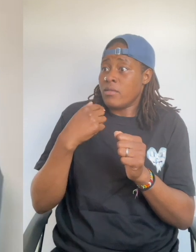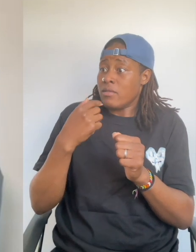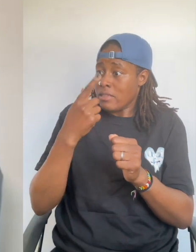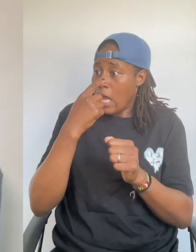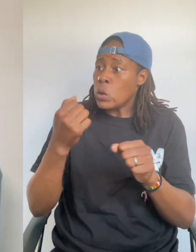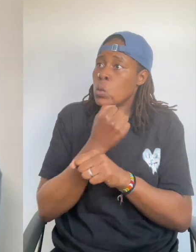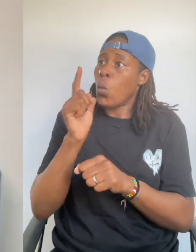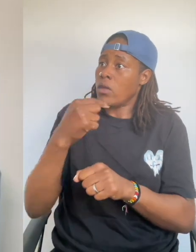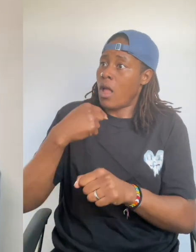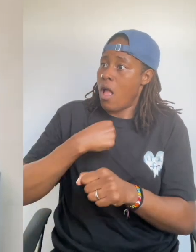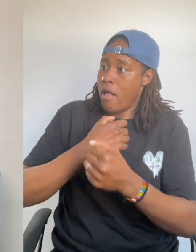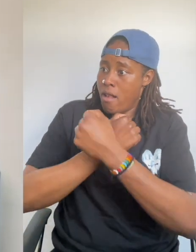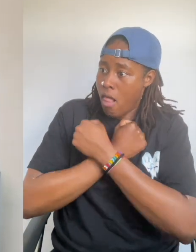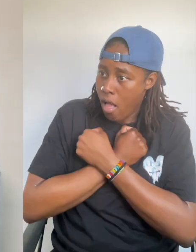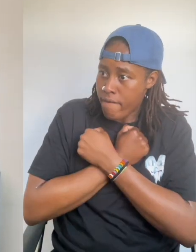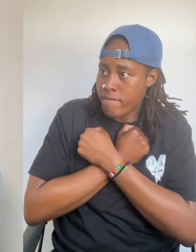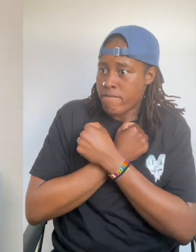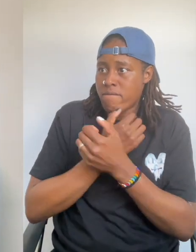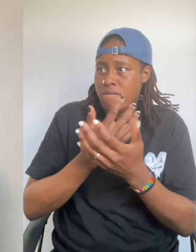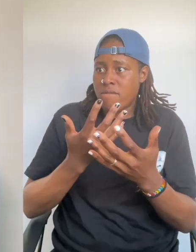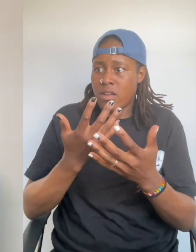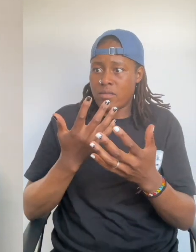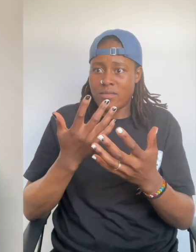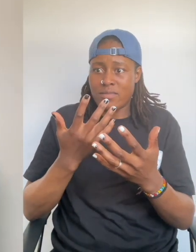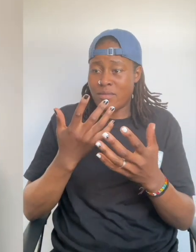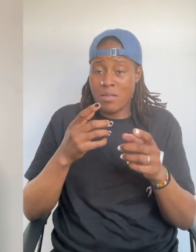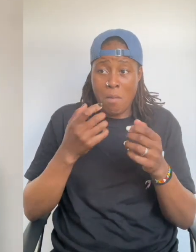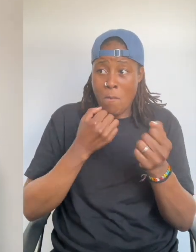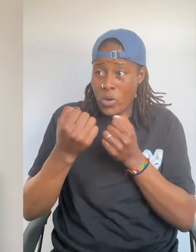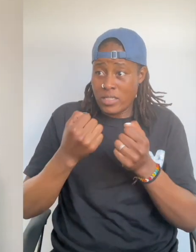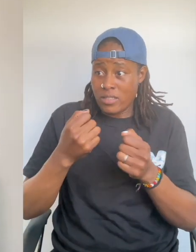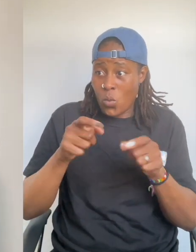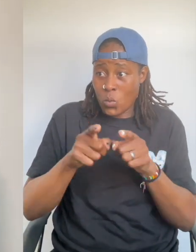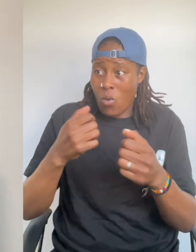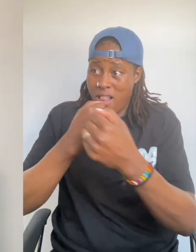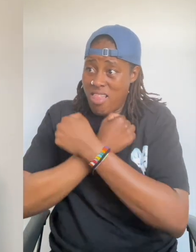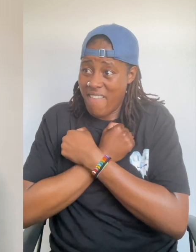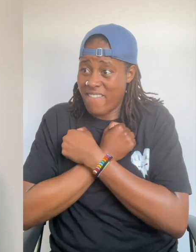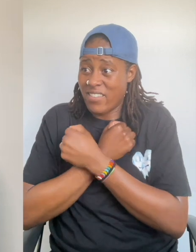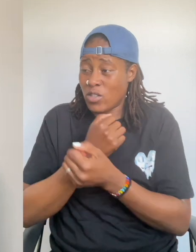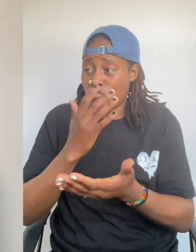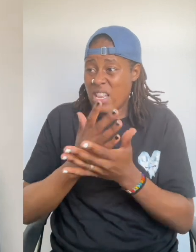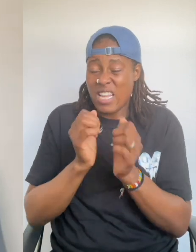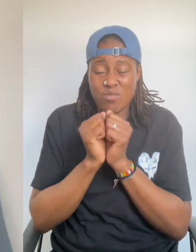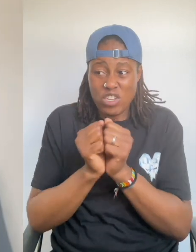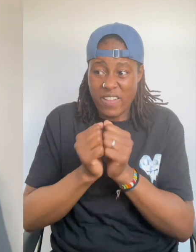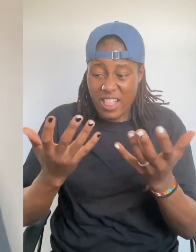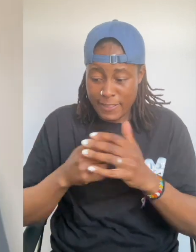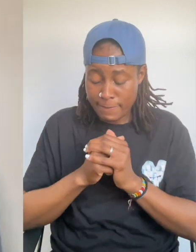love, and you know, boxing is something else I love. So I just am really grateful,